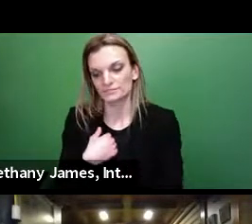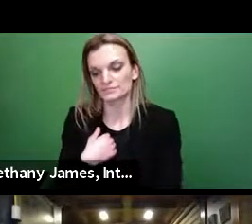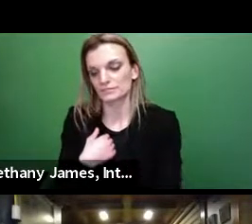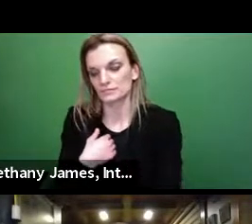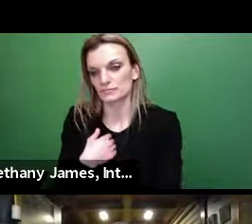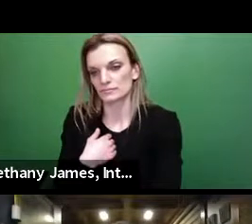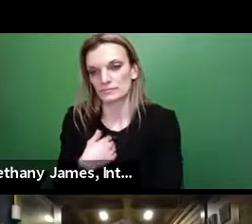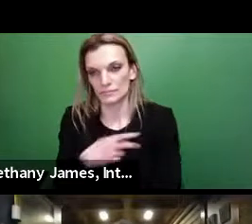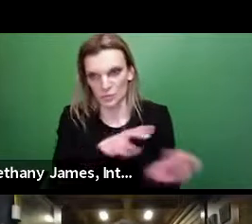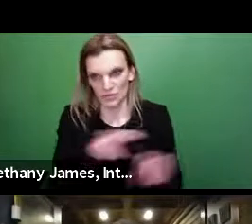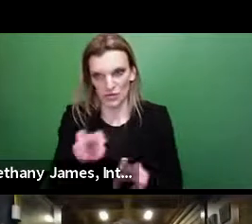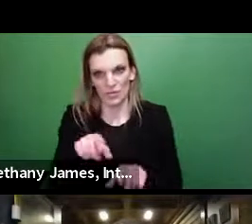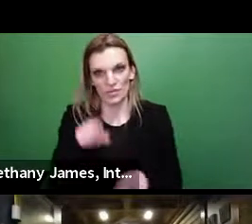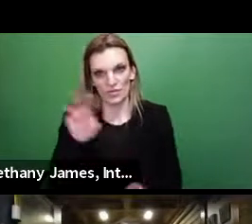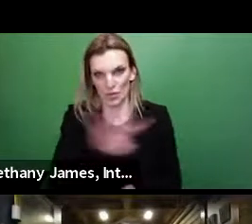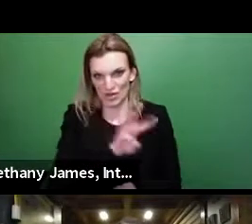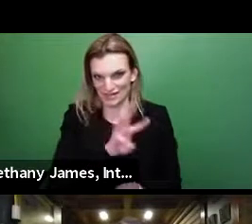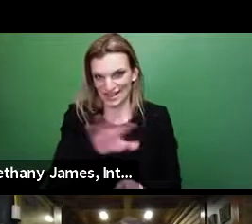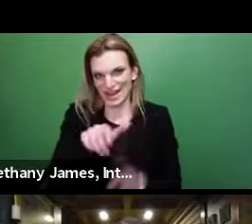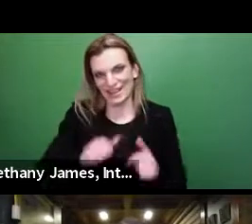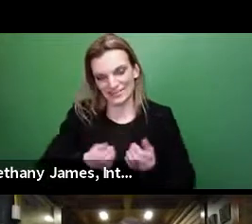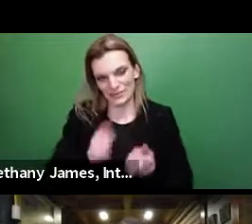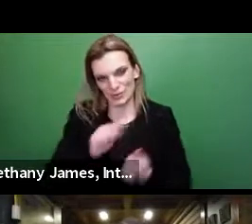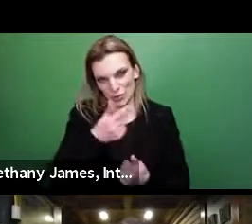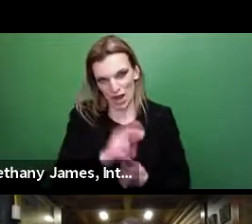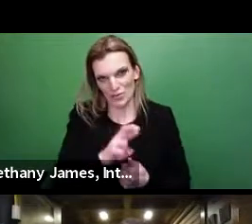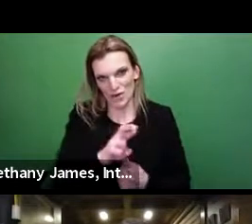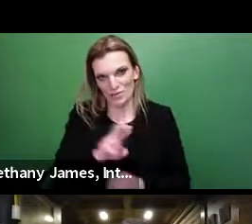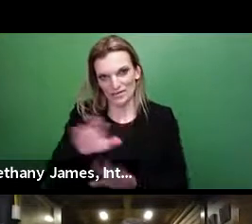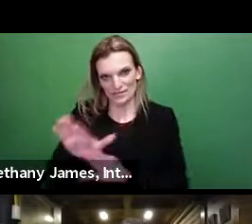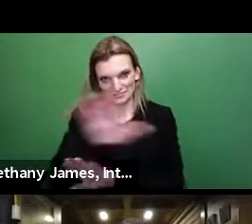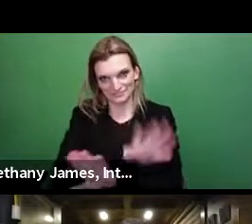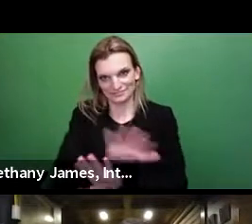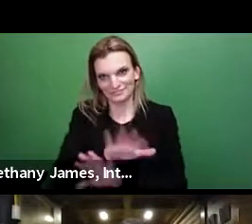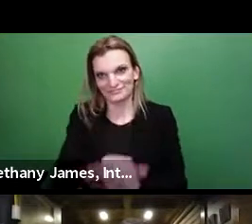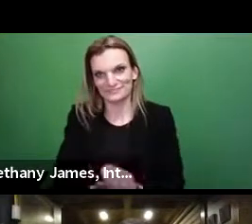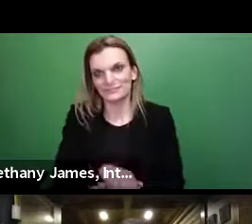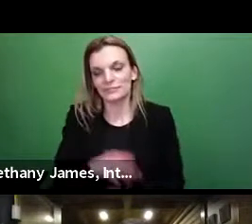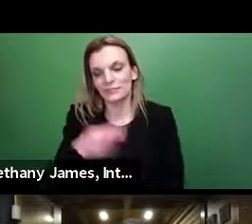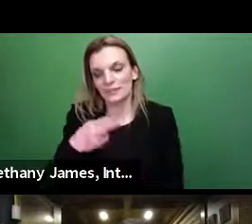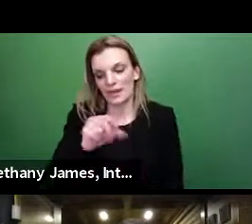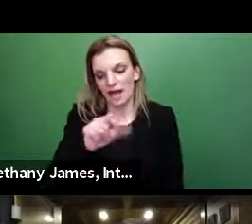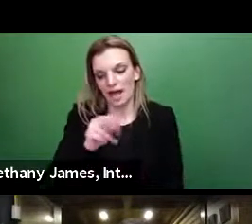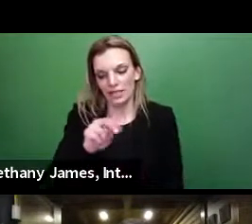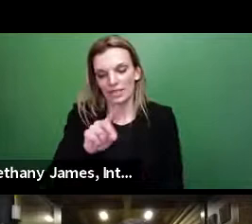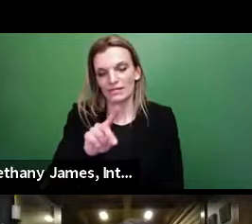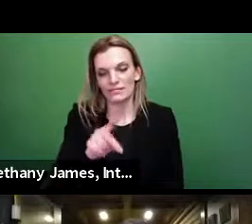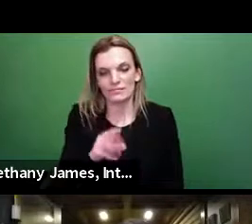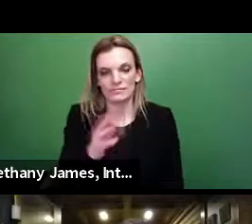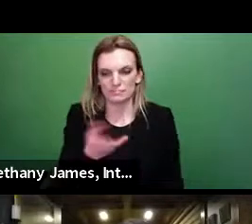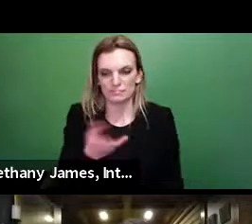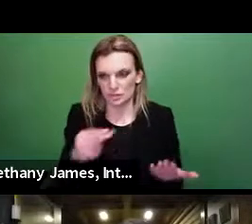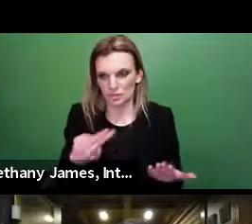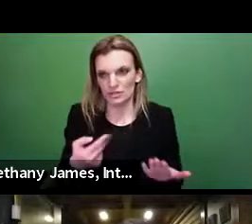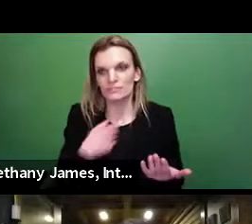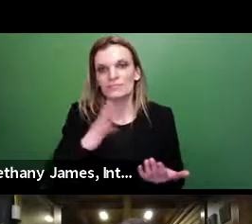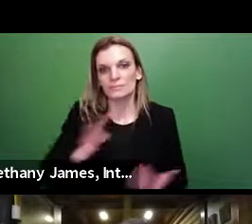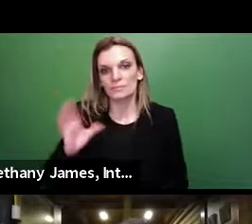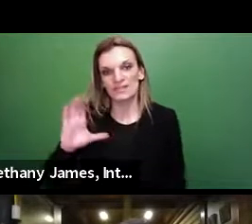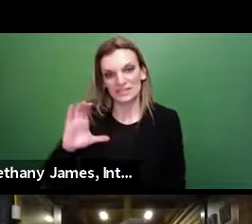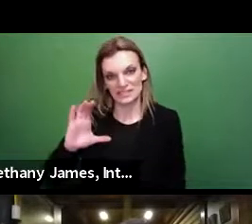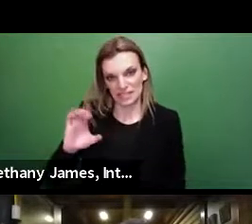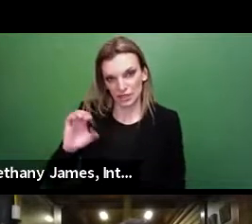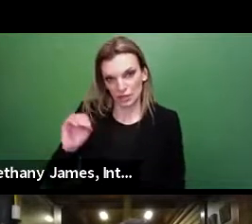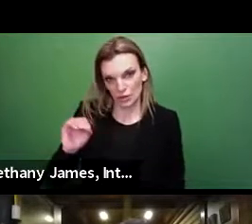the west side of the state, I'm in the Grand Rapids, west side of the state, Holland, Michigan. I was also a CEO of